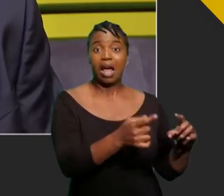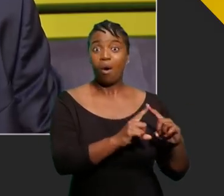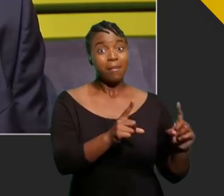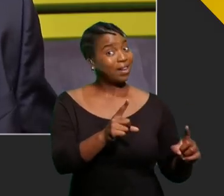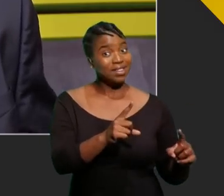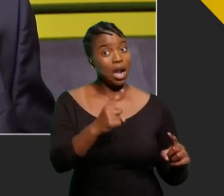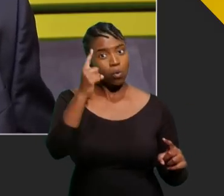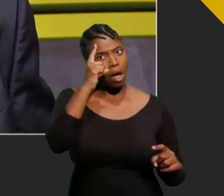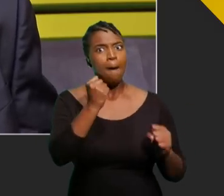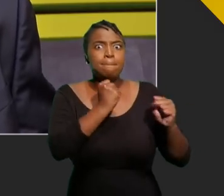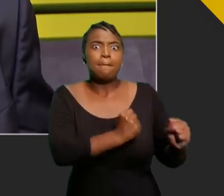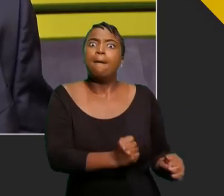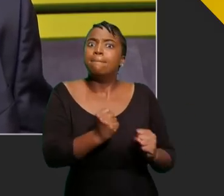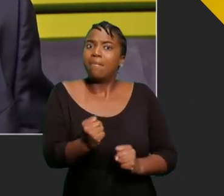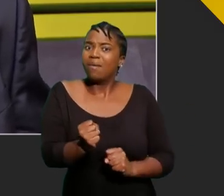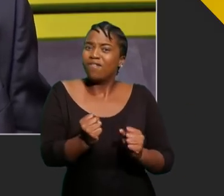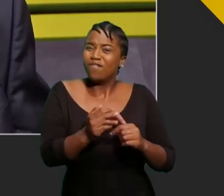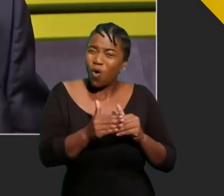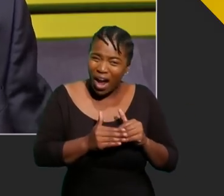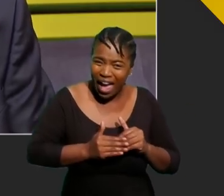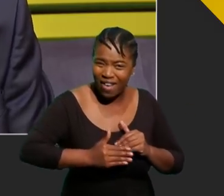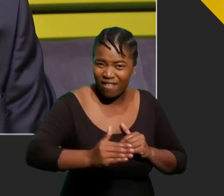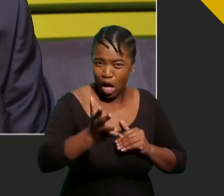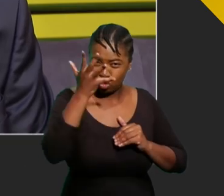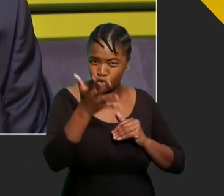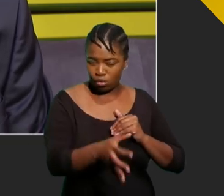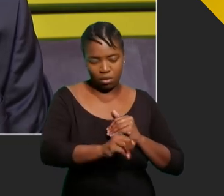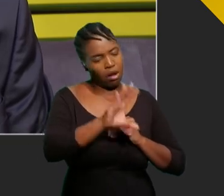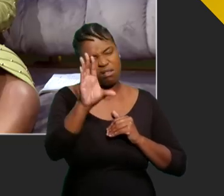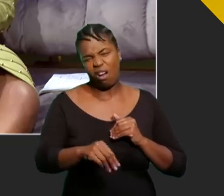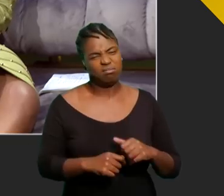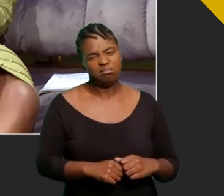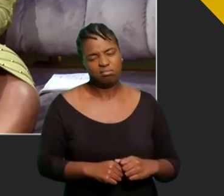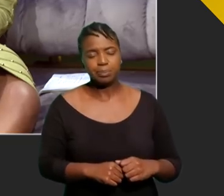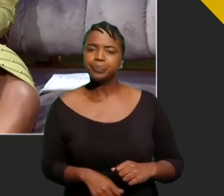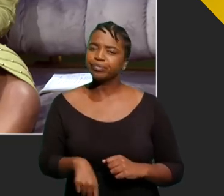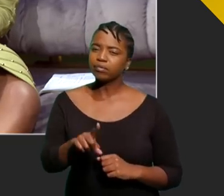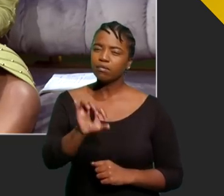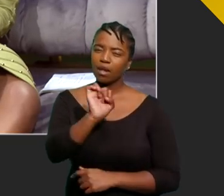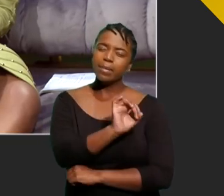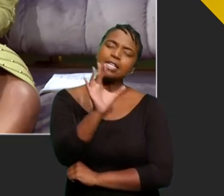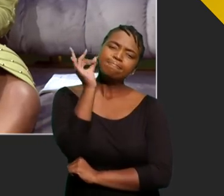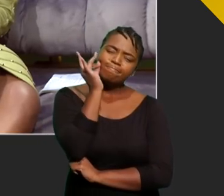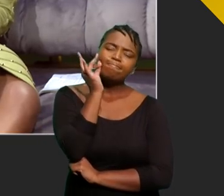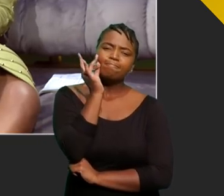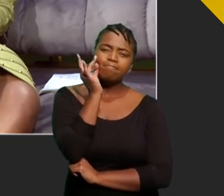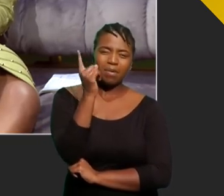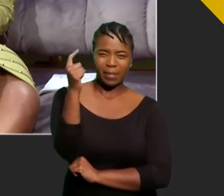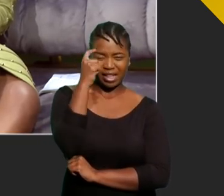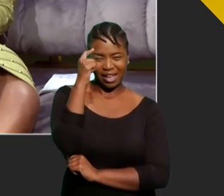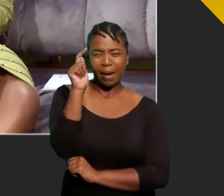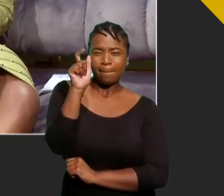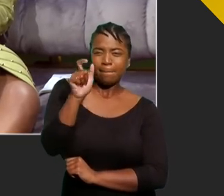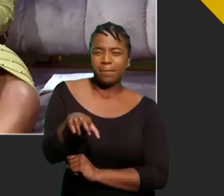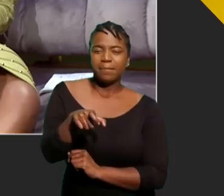will be a permanent feature of our system for going into the future. So, gentlemen, I'm thinking of Lumfano Kele Lukshin,